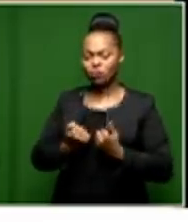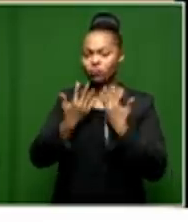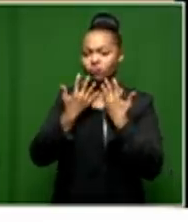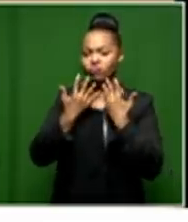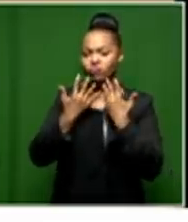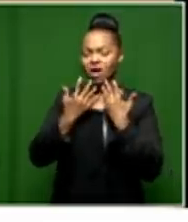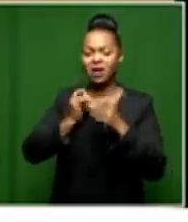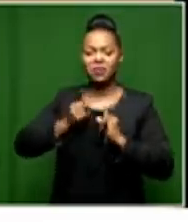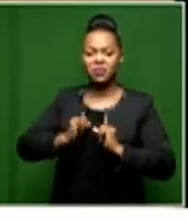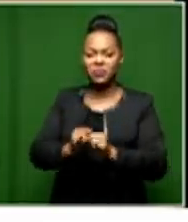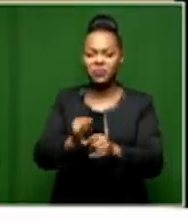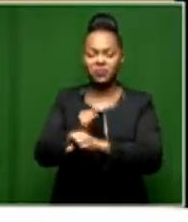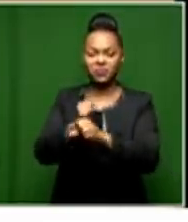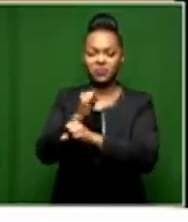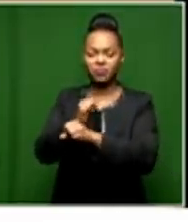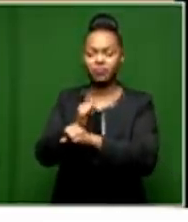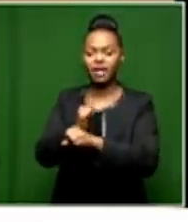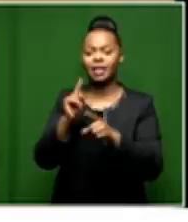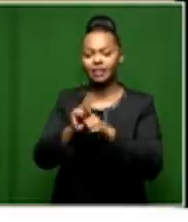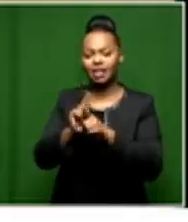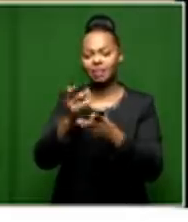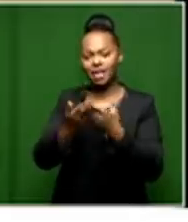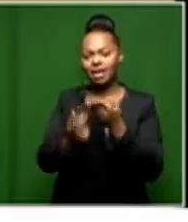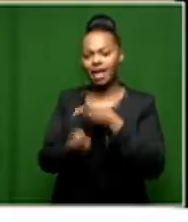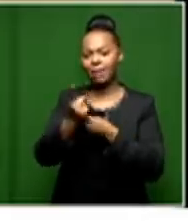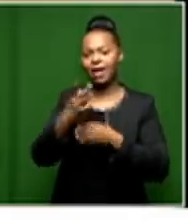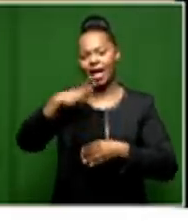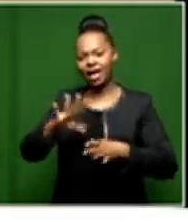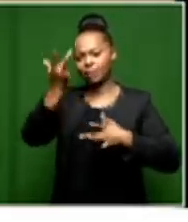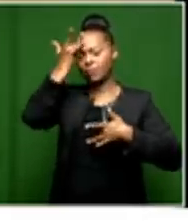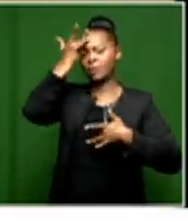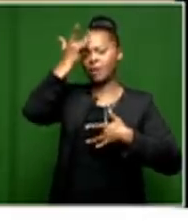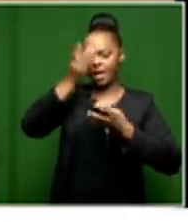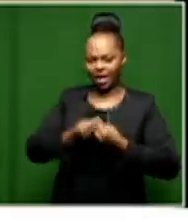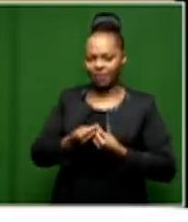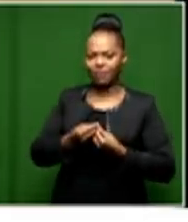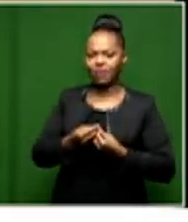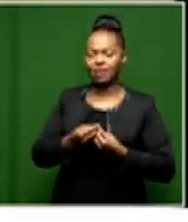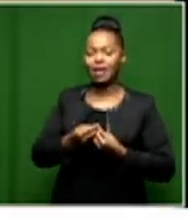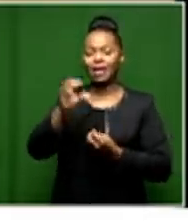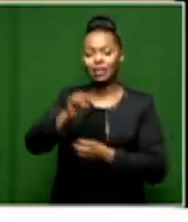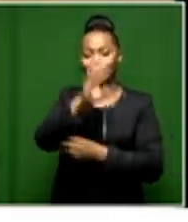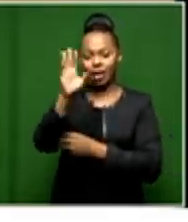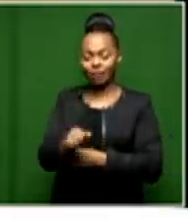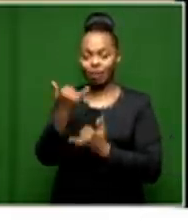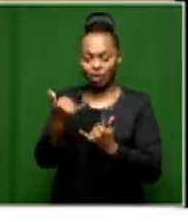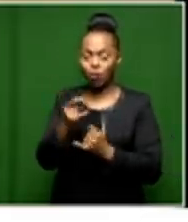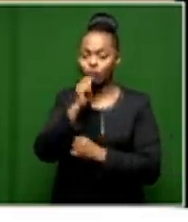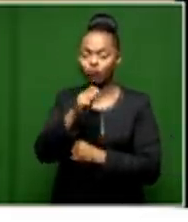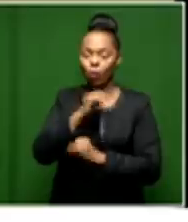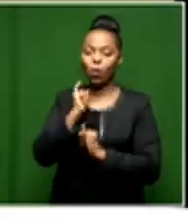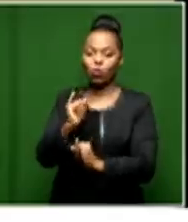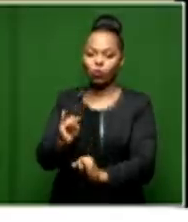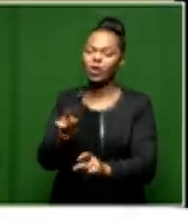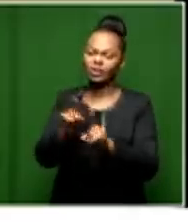disease, but that is still not clear at the moment. Just to backtrack a moment, South Africa is in a terrible situation, but so is the rest of the